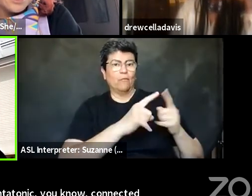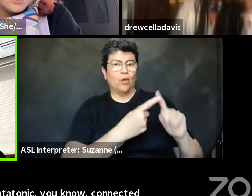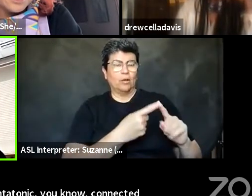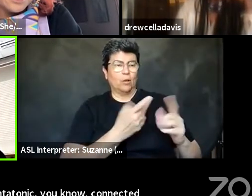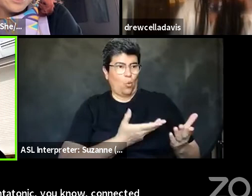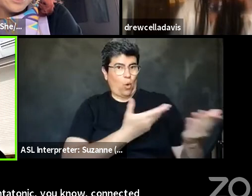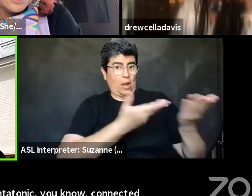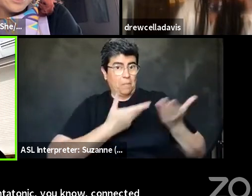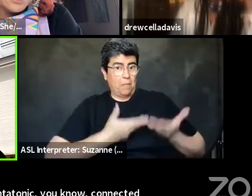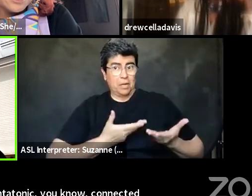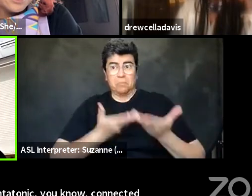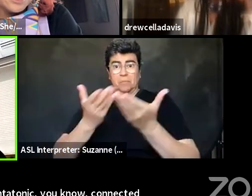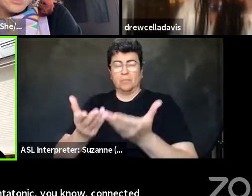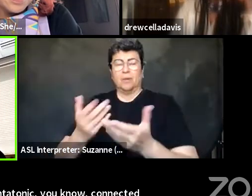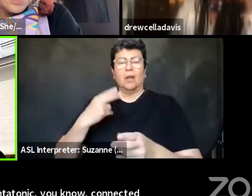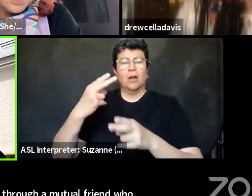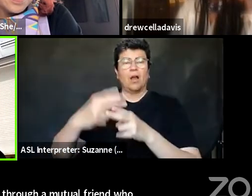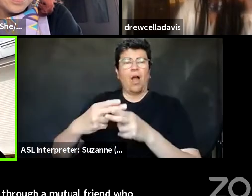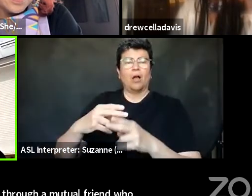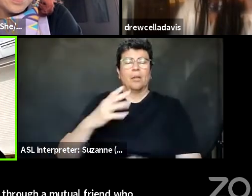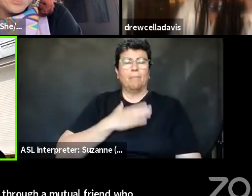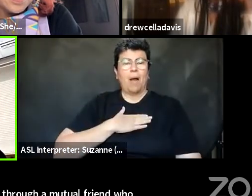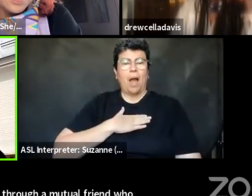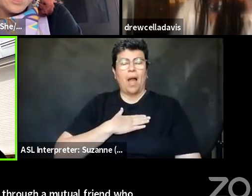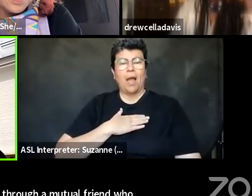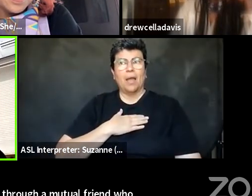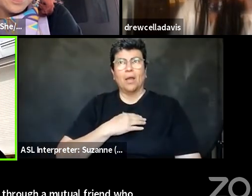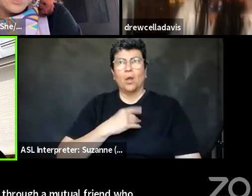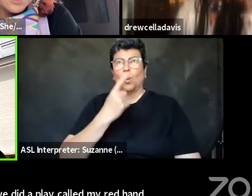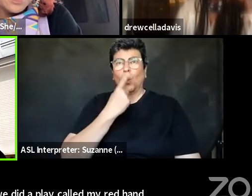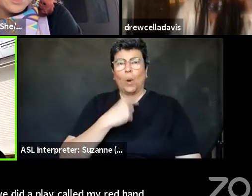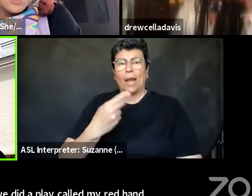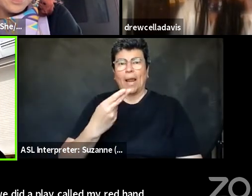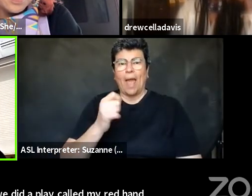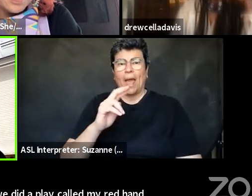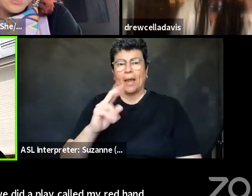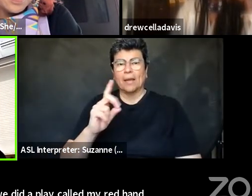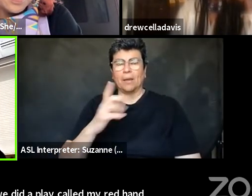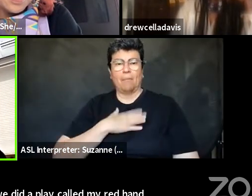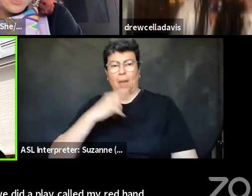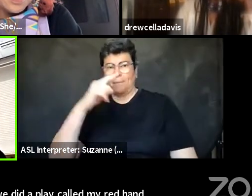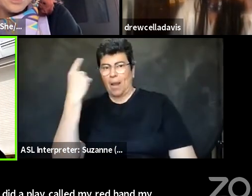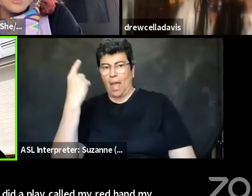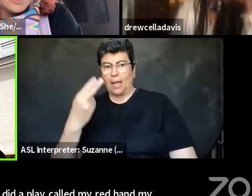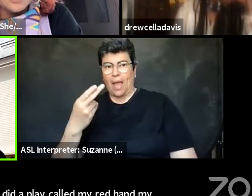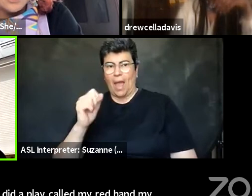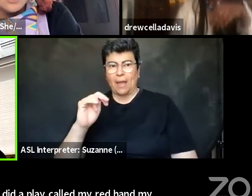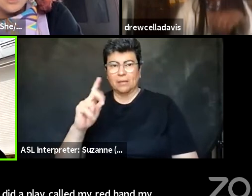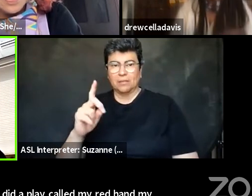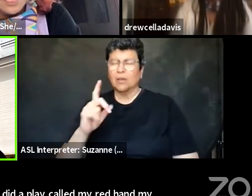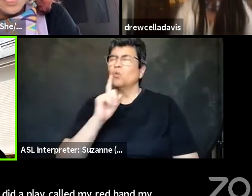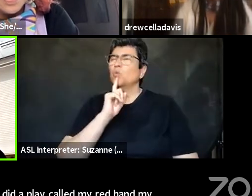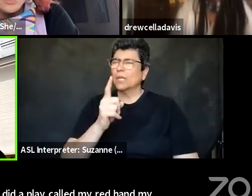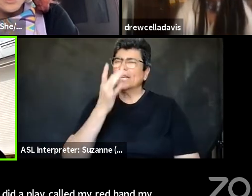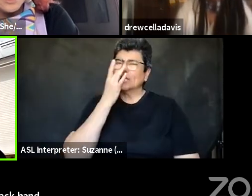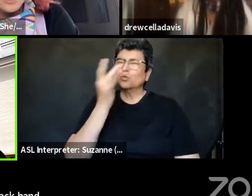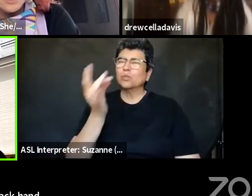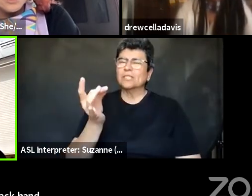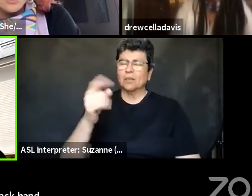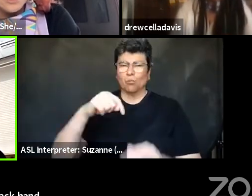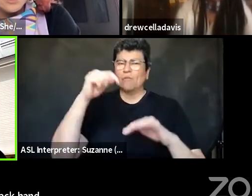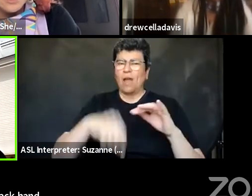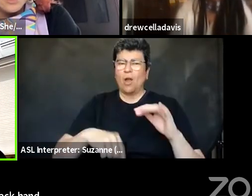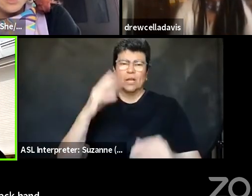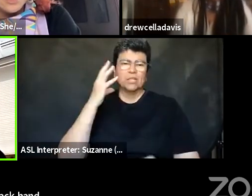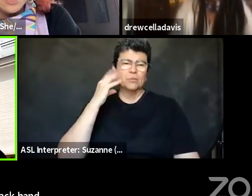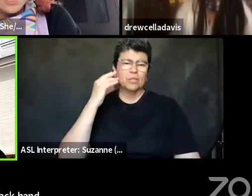a play called My Red Hand, My Black Hand. And that was really interesting, profound experience